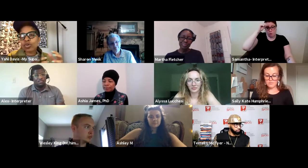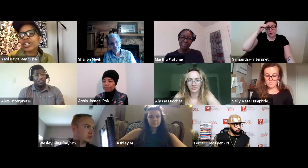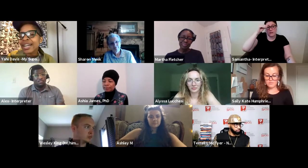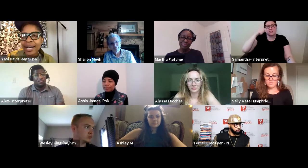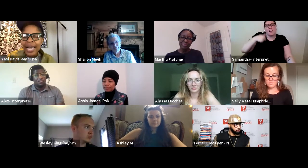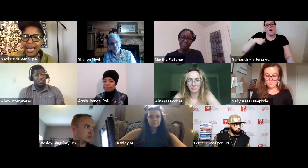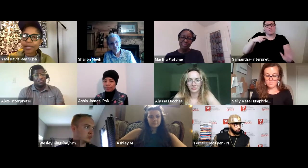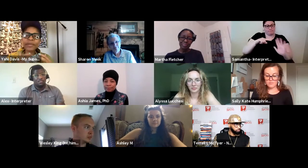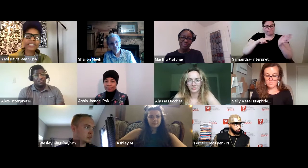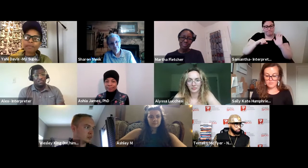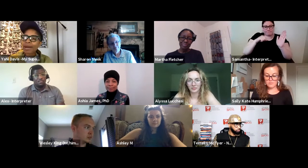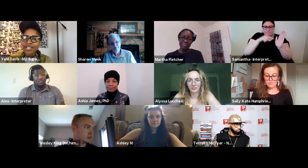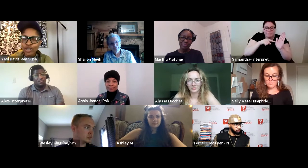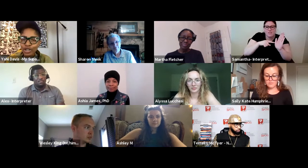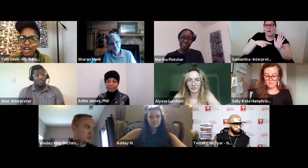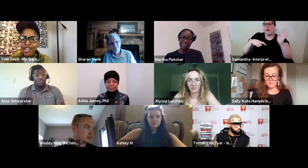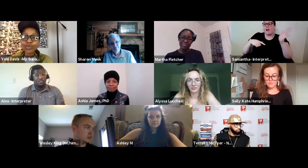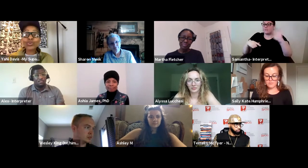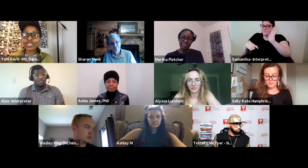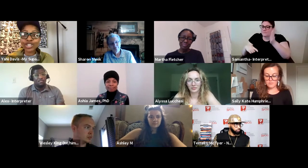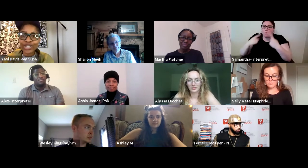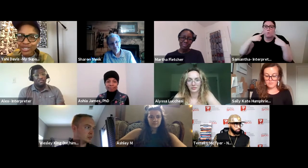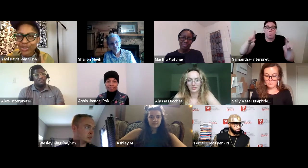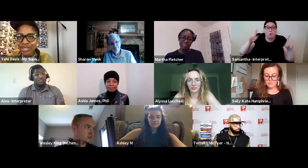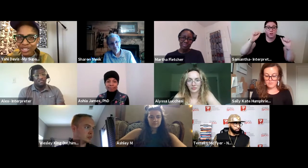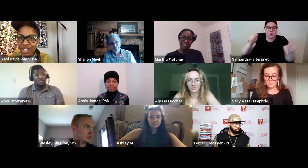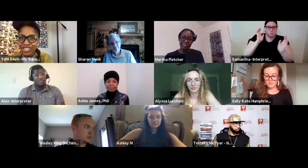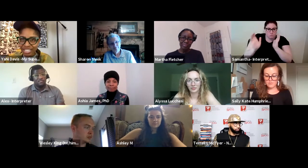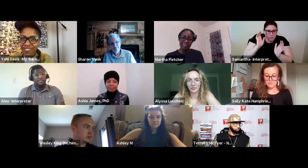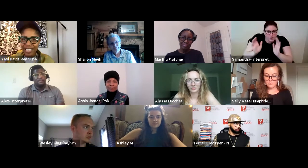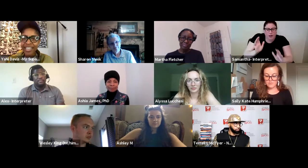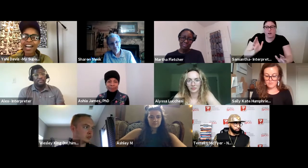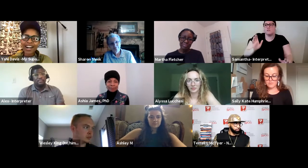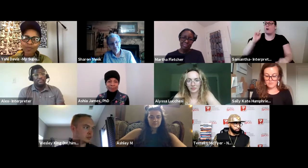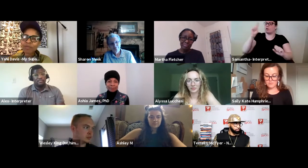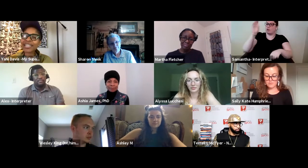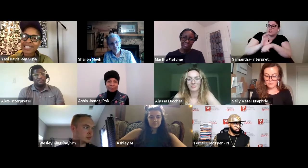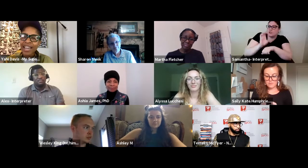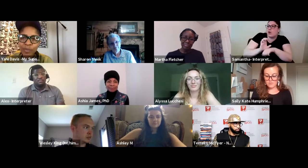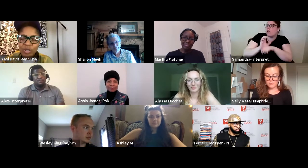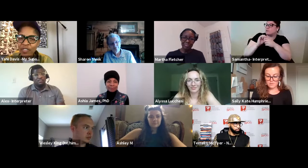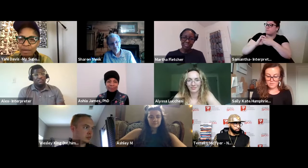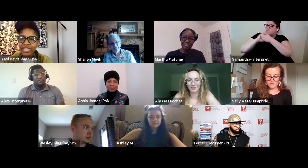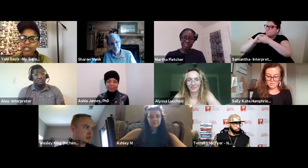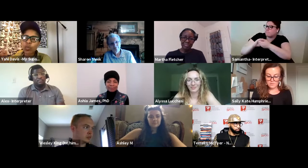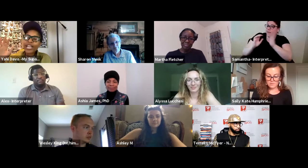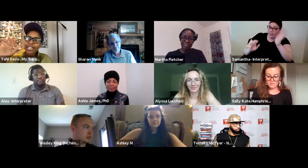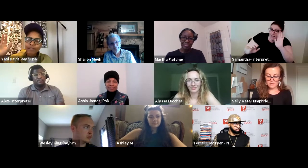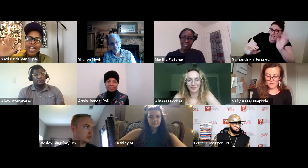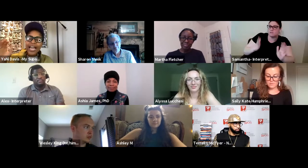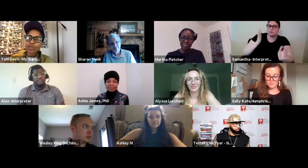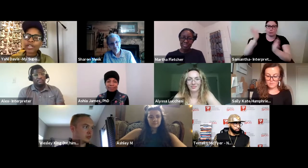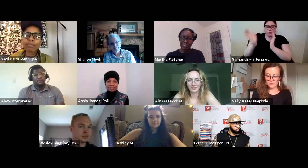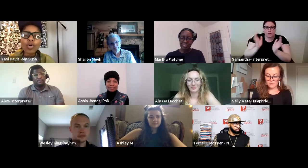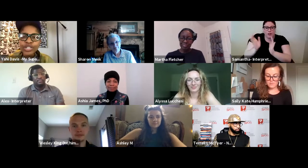South Korea as a peace ambassador through the church even, with my disciples family. The